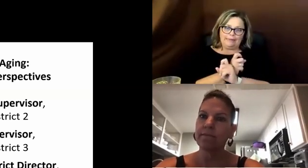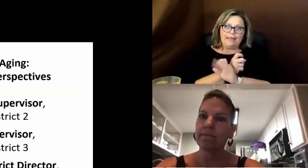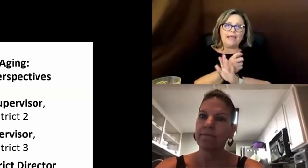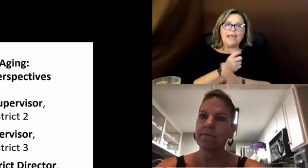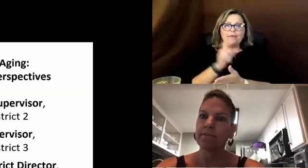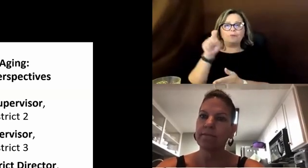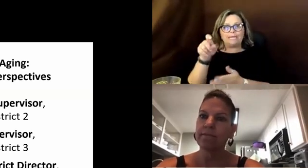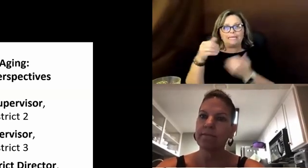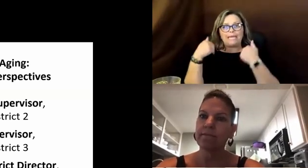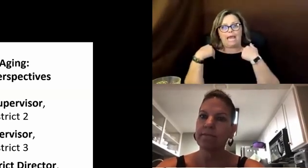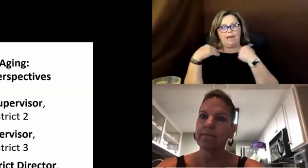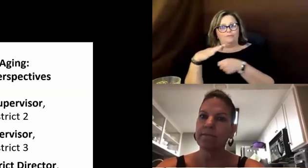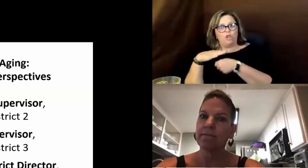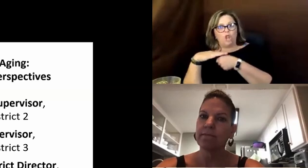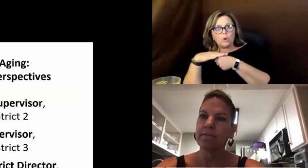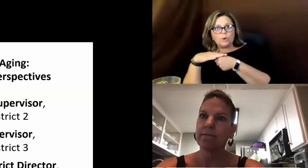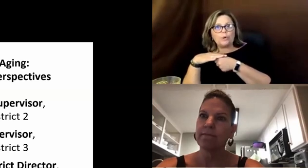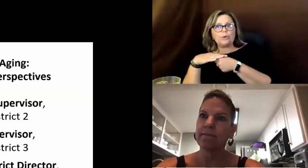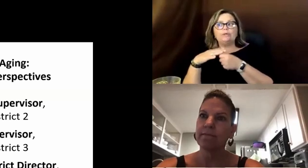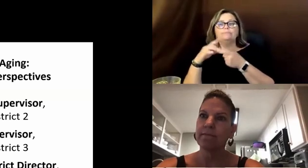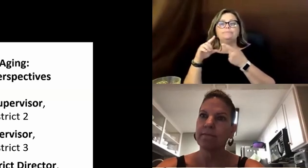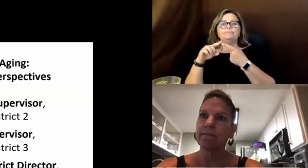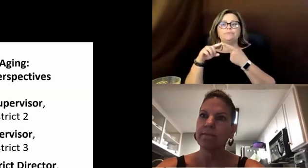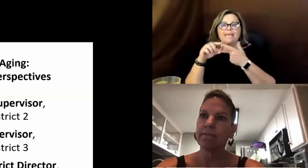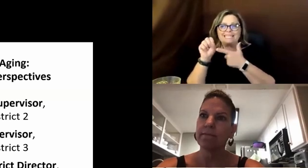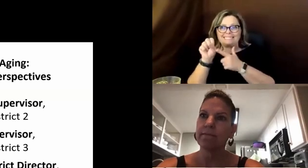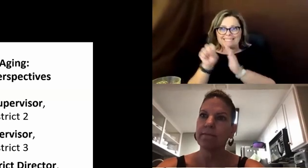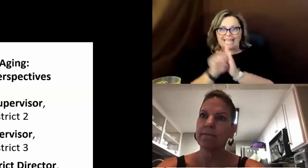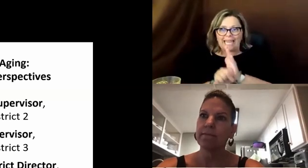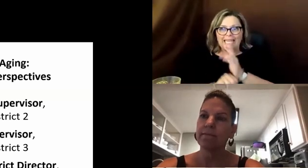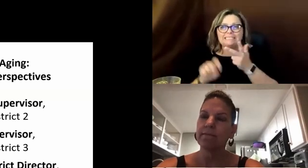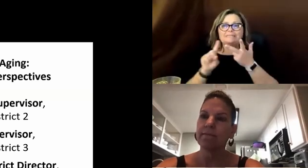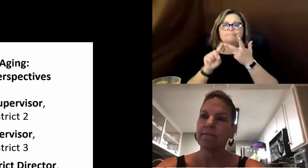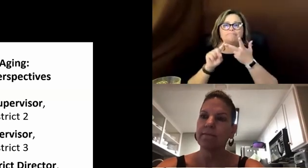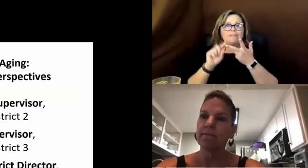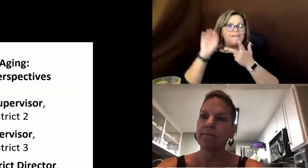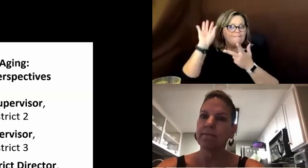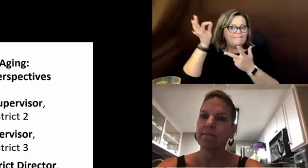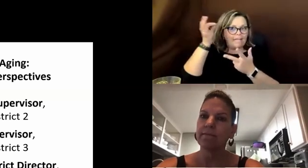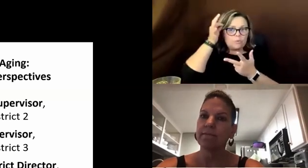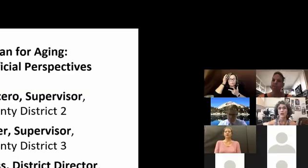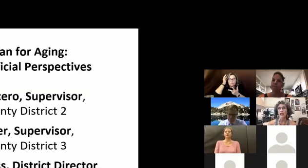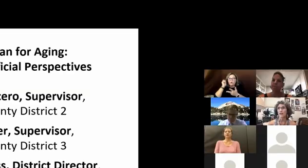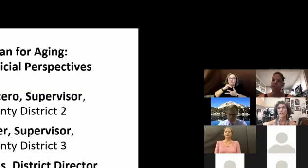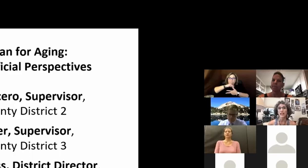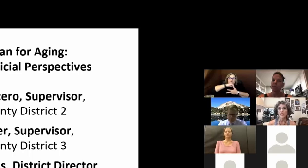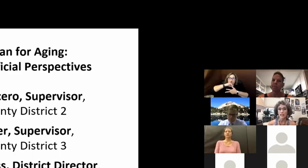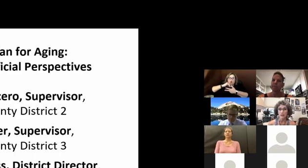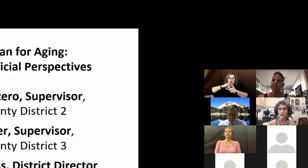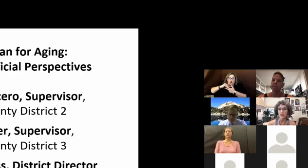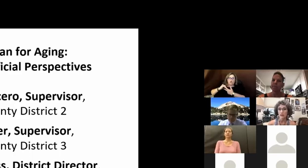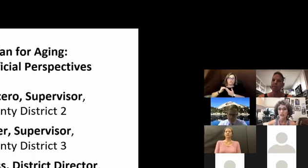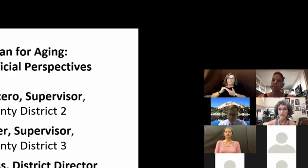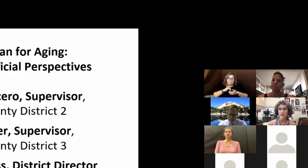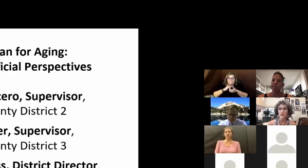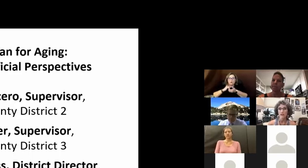local, state, and federal partners to make things happen. I don't think anybody